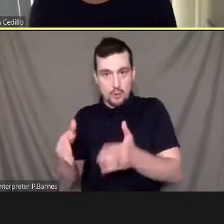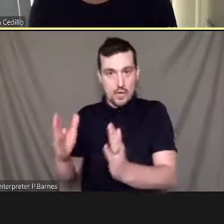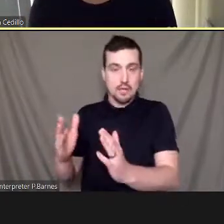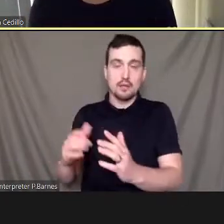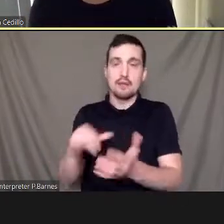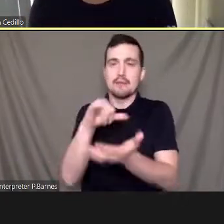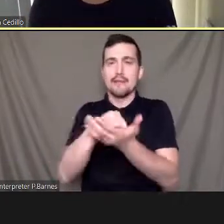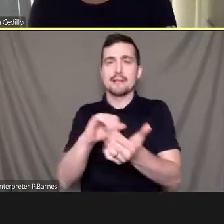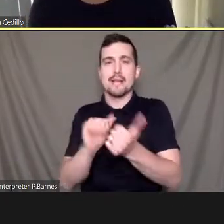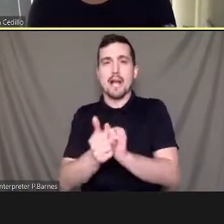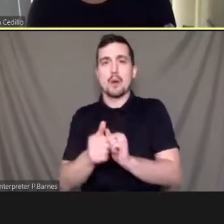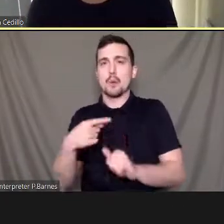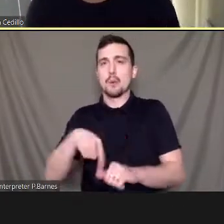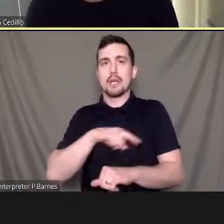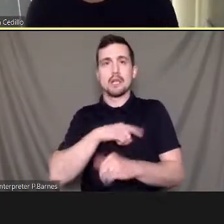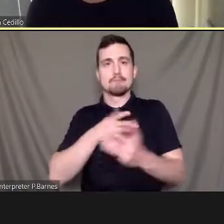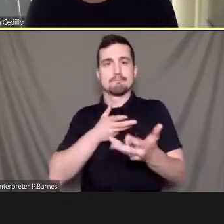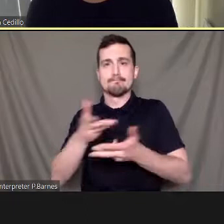do.